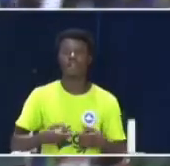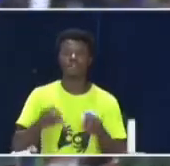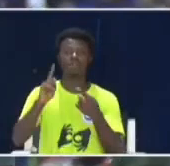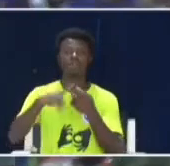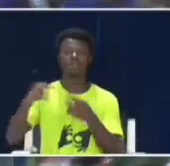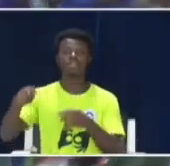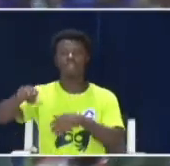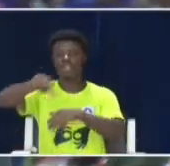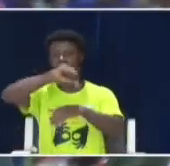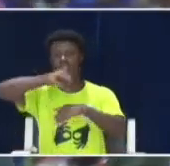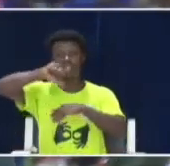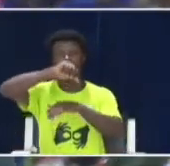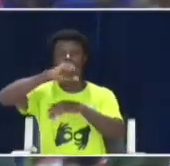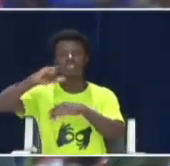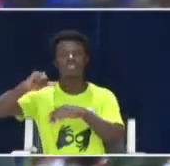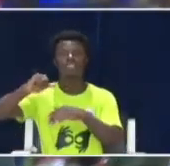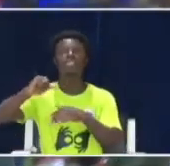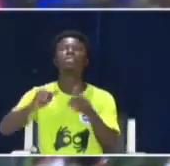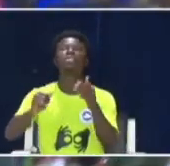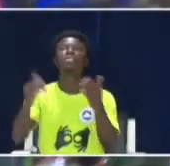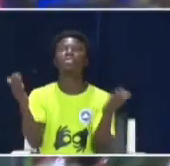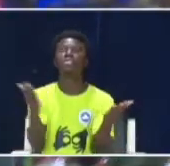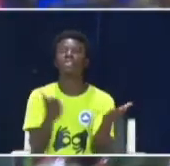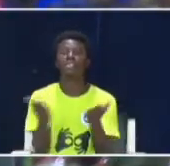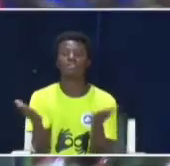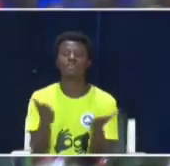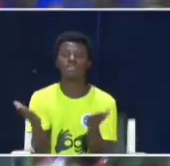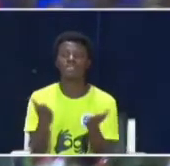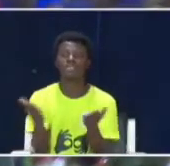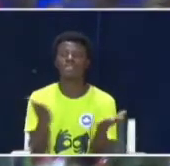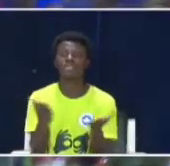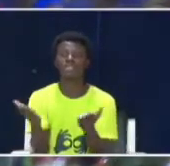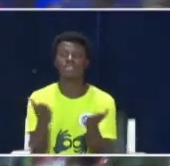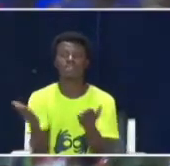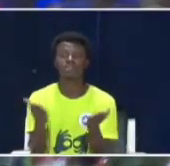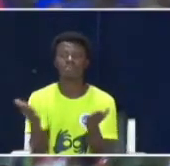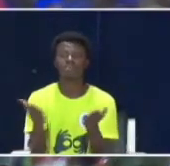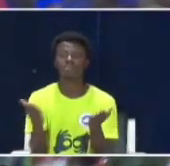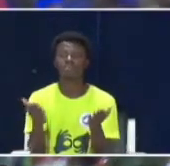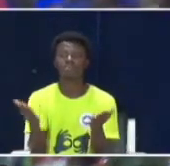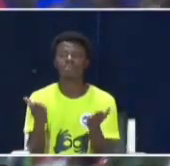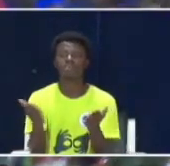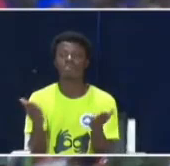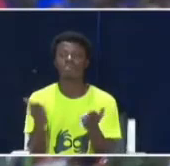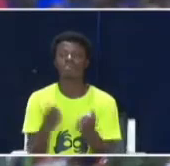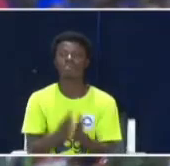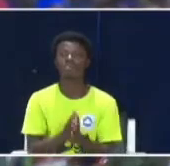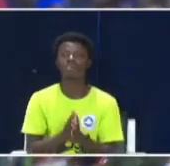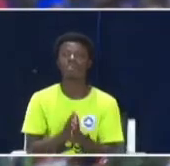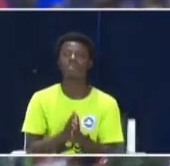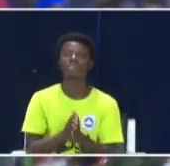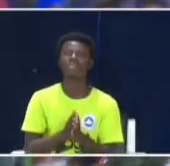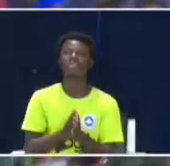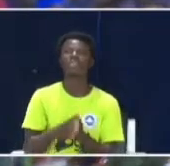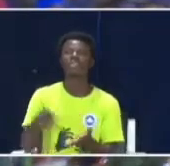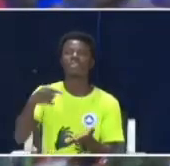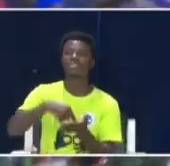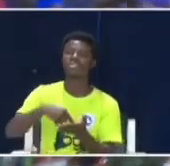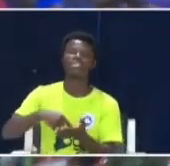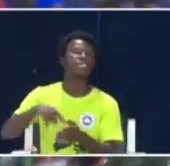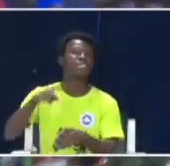anointing service. Asiko ti to fun ifami ororo yan ni. This time there be no delay at